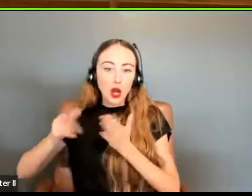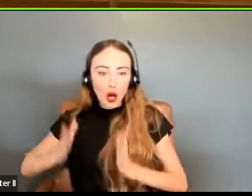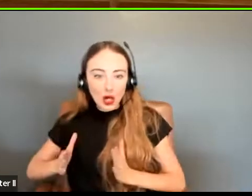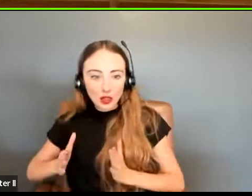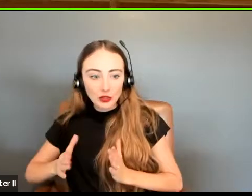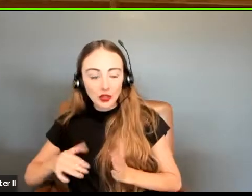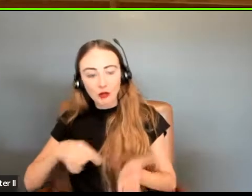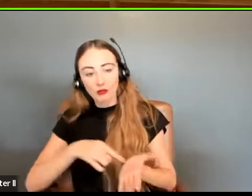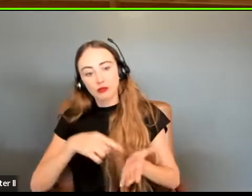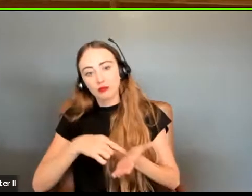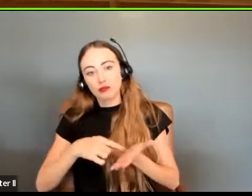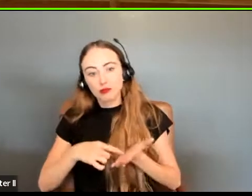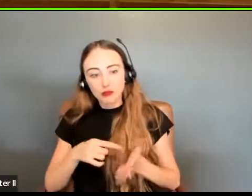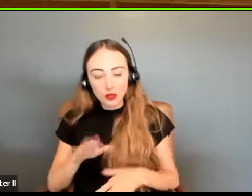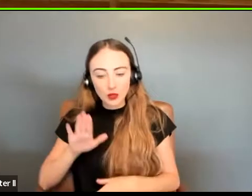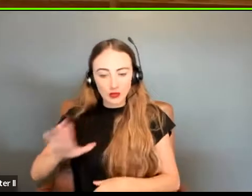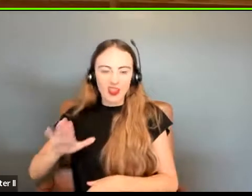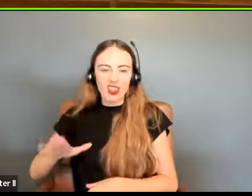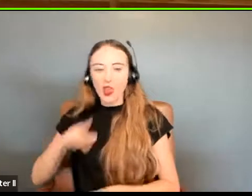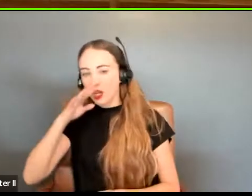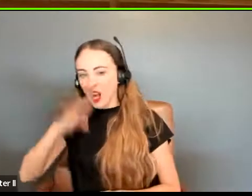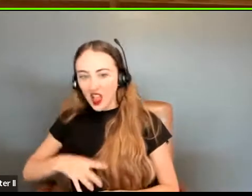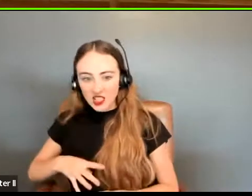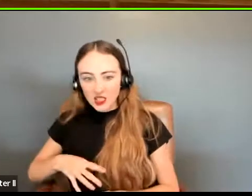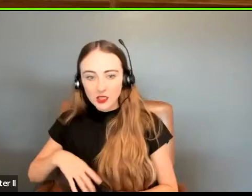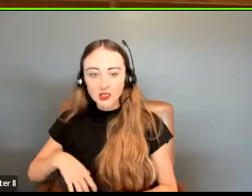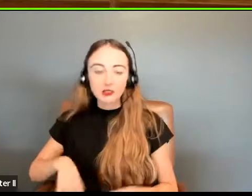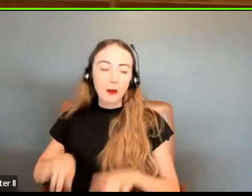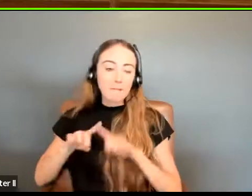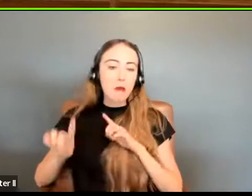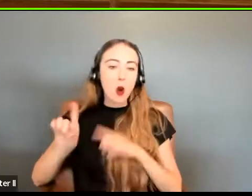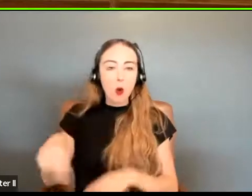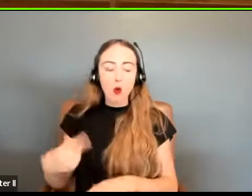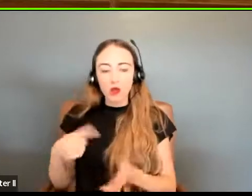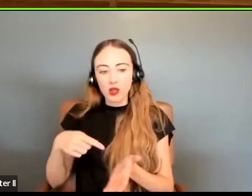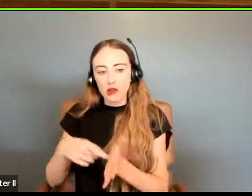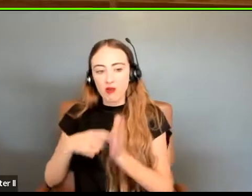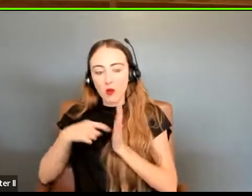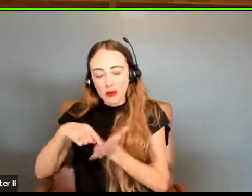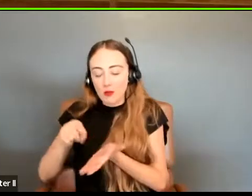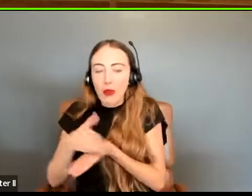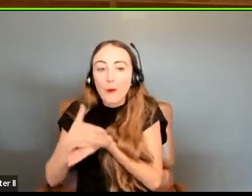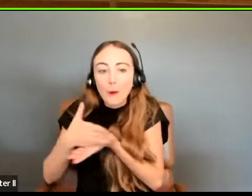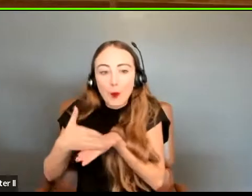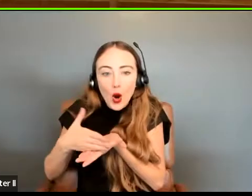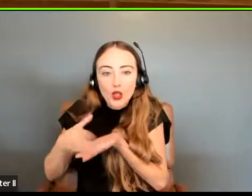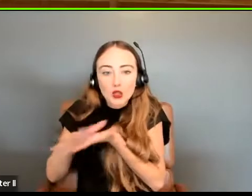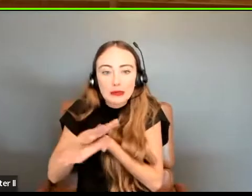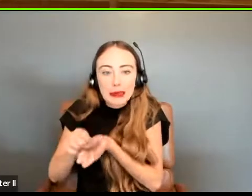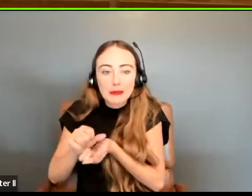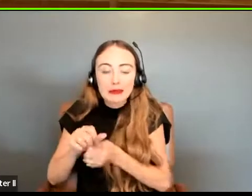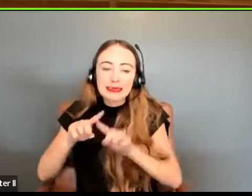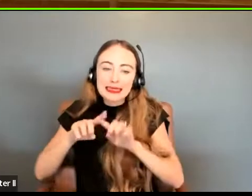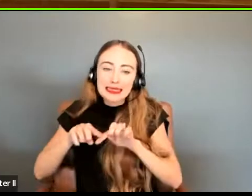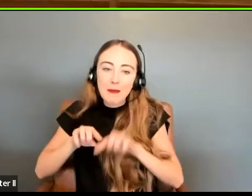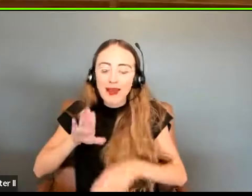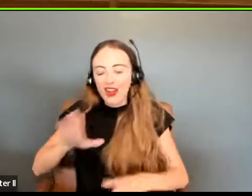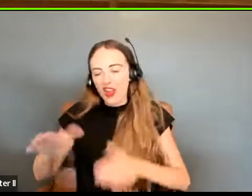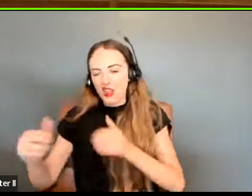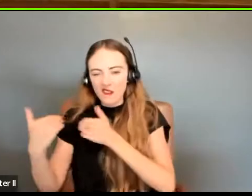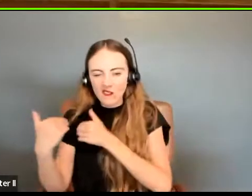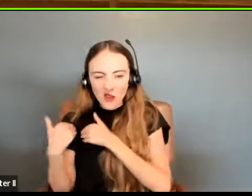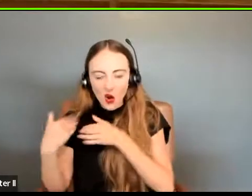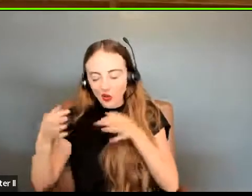owner for the subcontractor's negligence, but may only be required to pay partial damages depending on how fault is determined